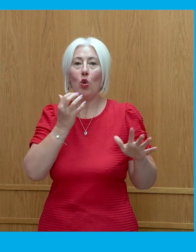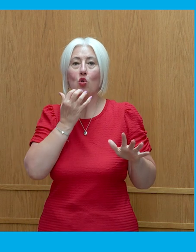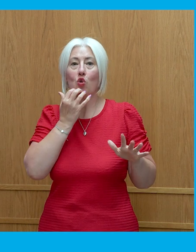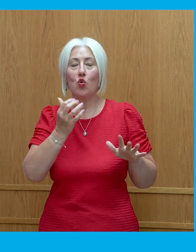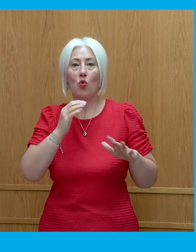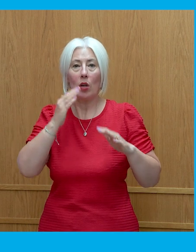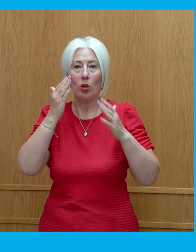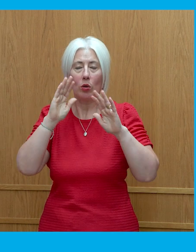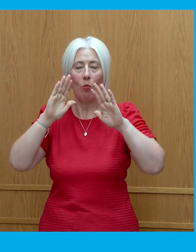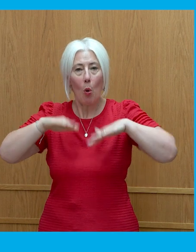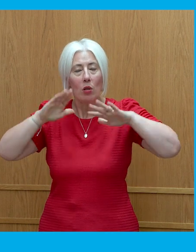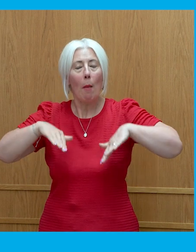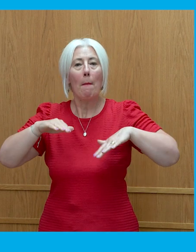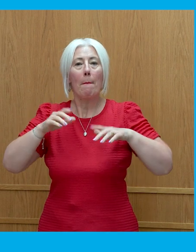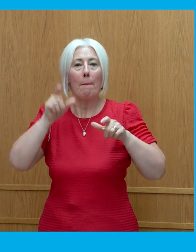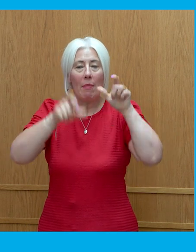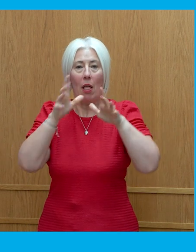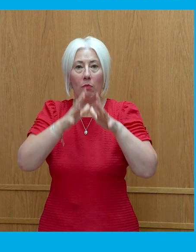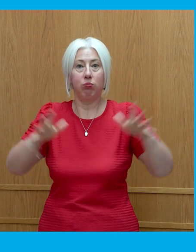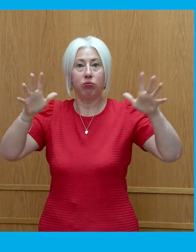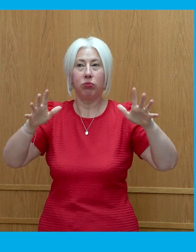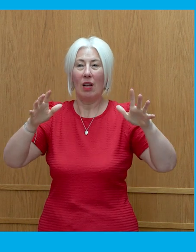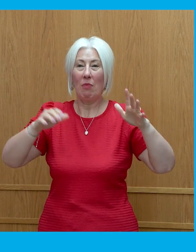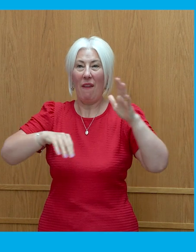populations in the U.S., and you might fill this building.